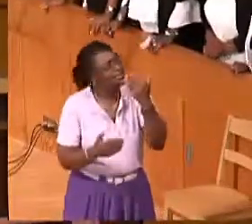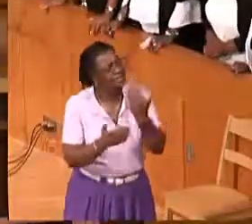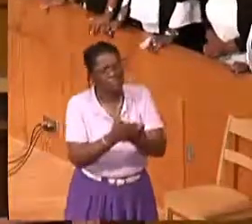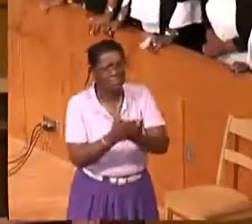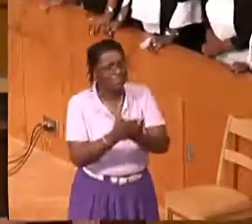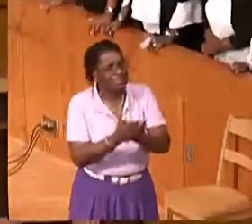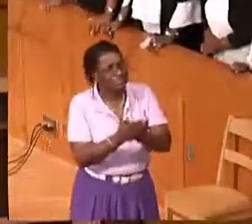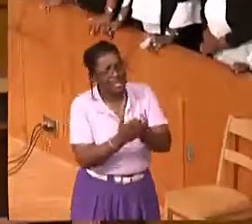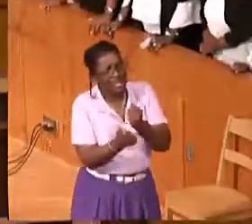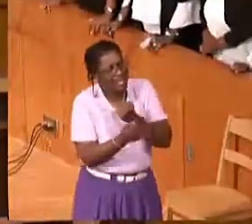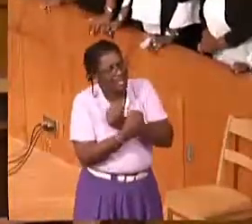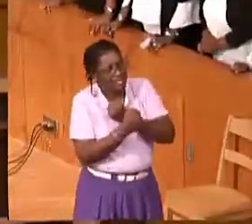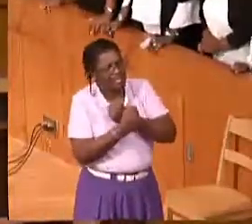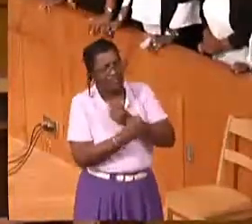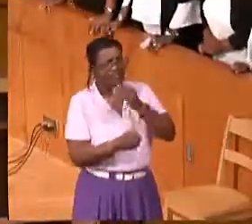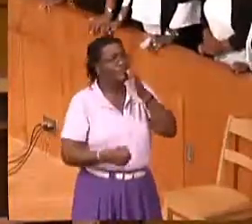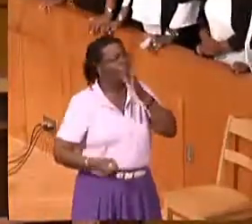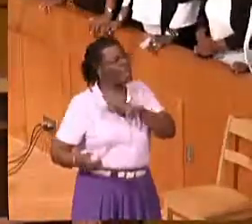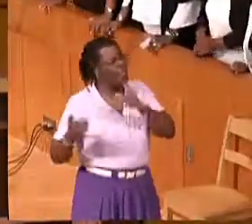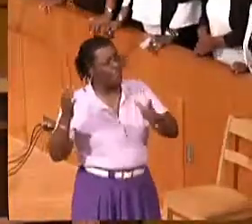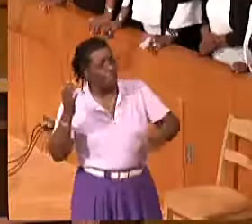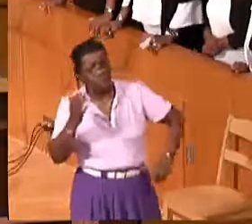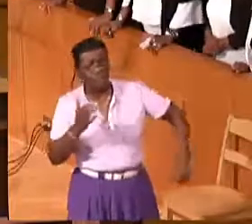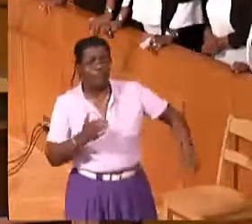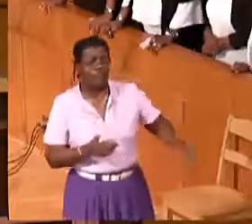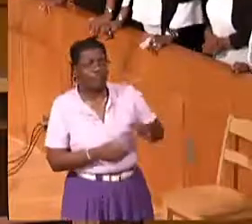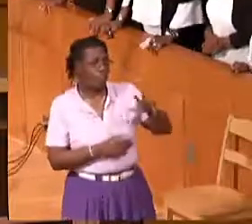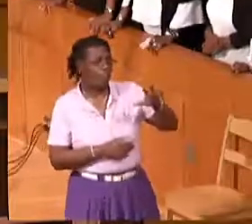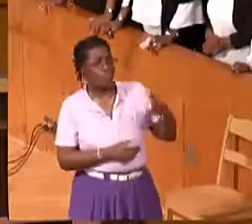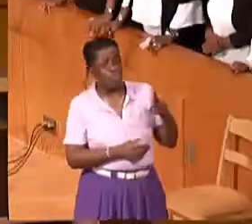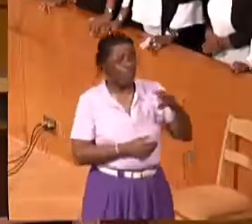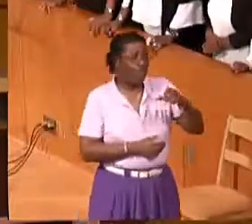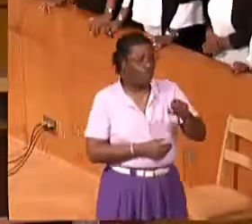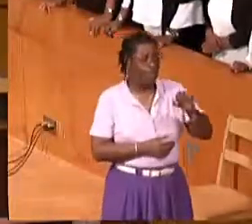Lord on the 3rd of September in